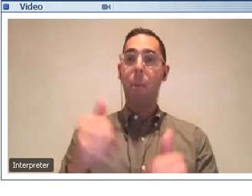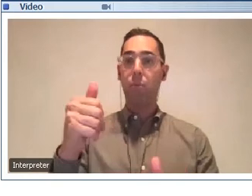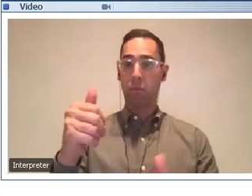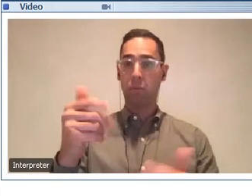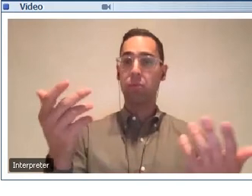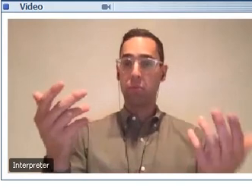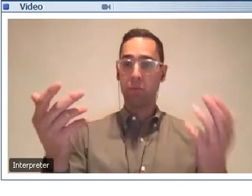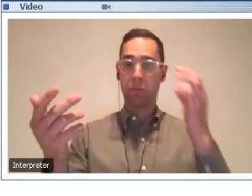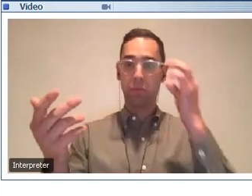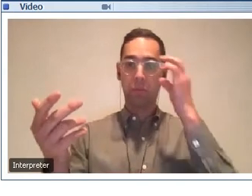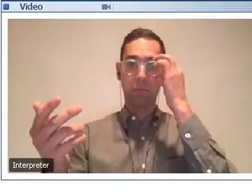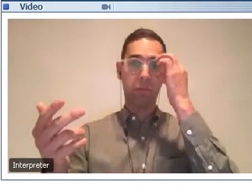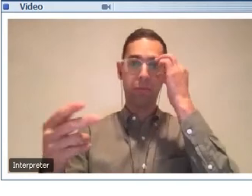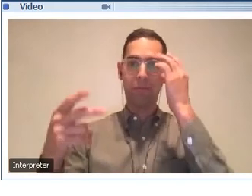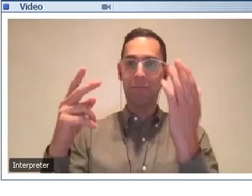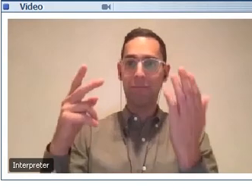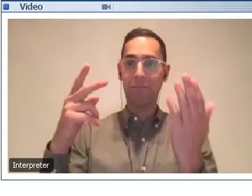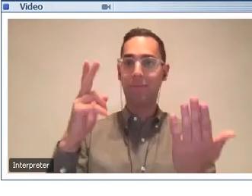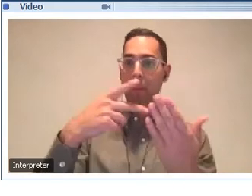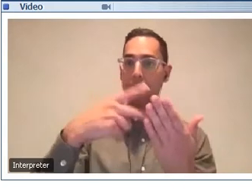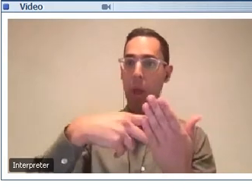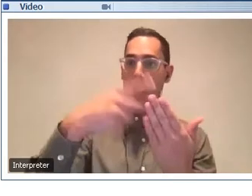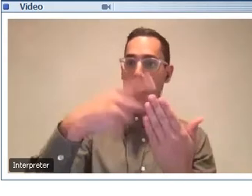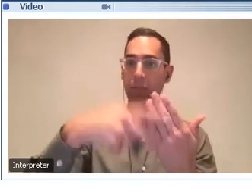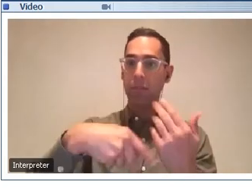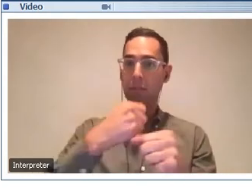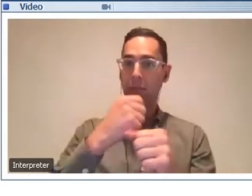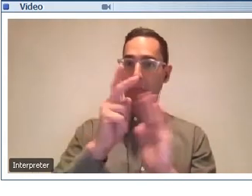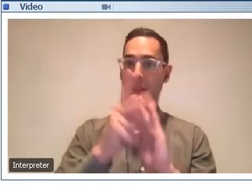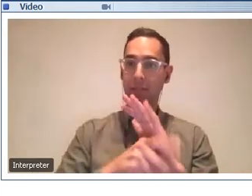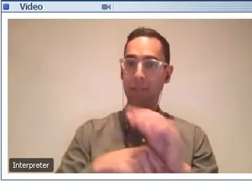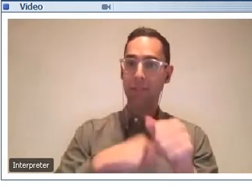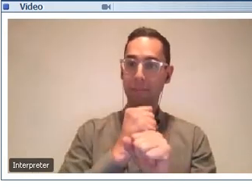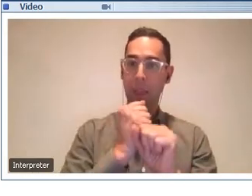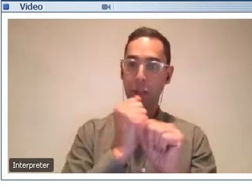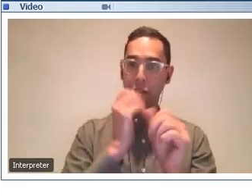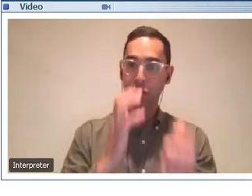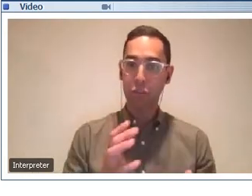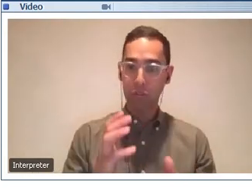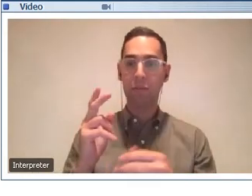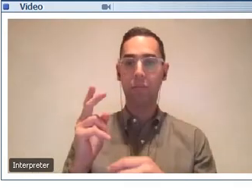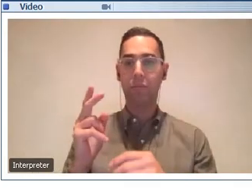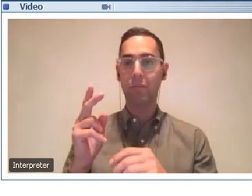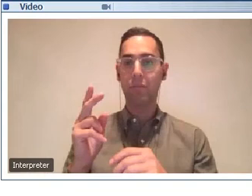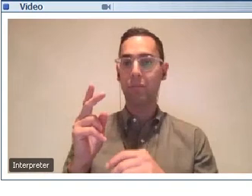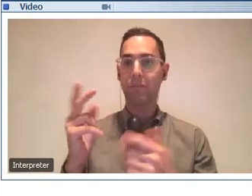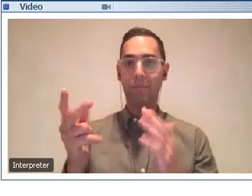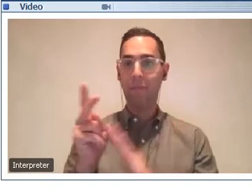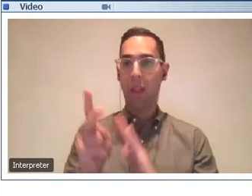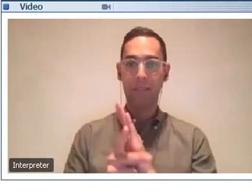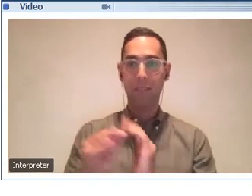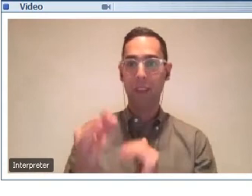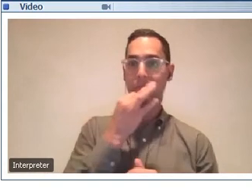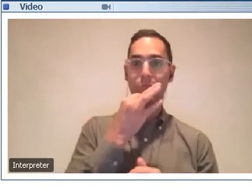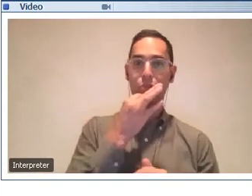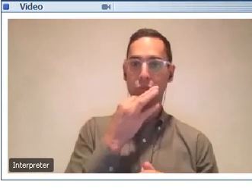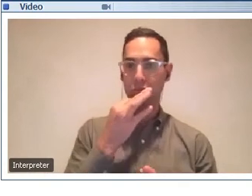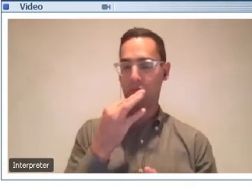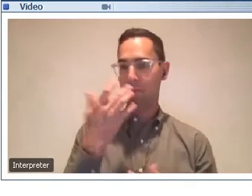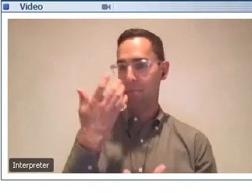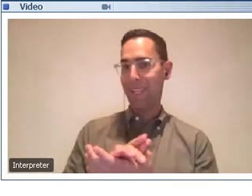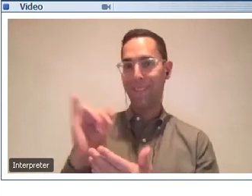most policy experts who have looked at this issue believe that an employer mandate of that nature probably